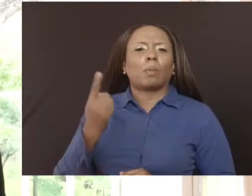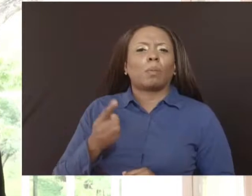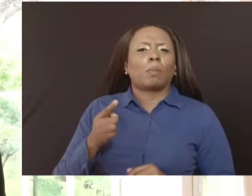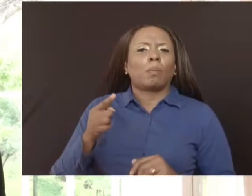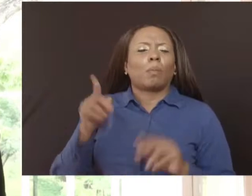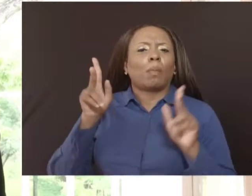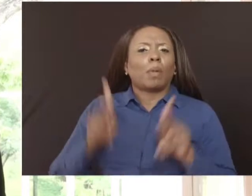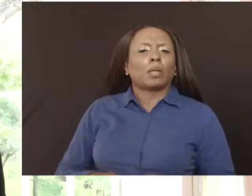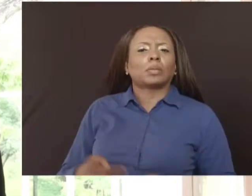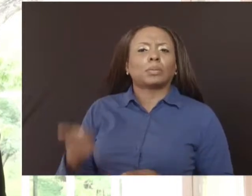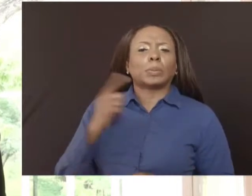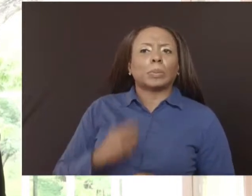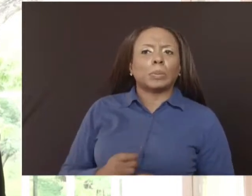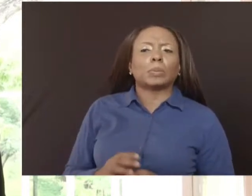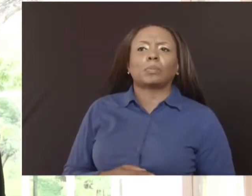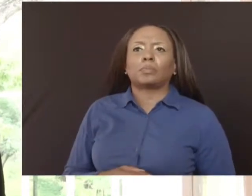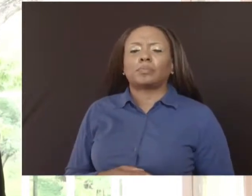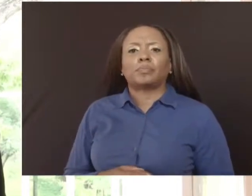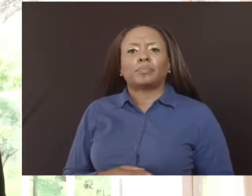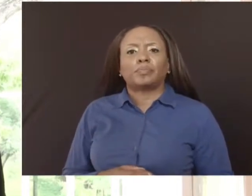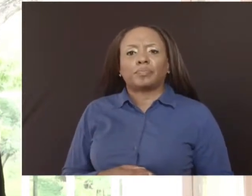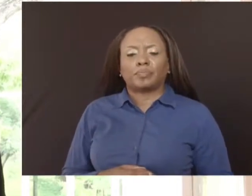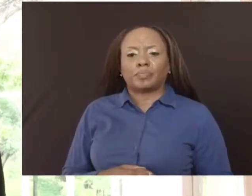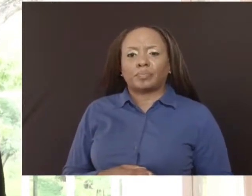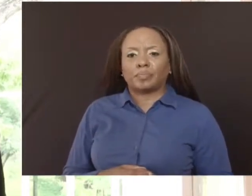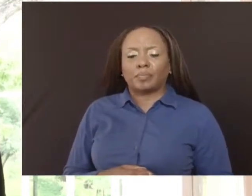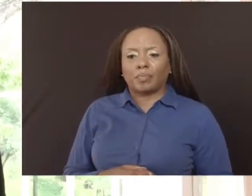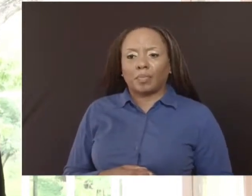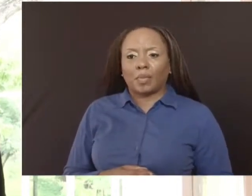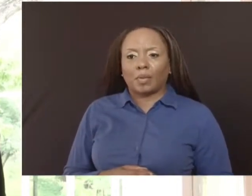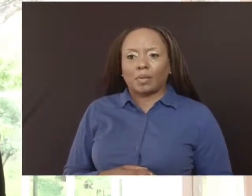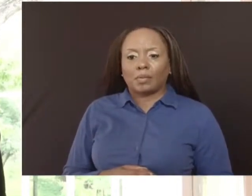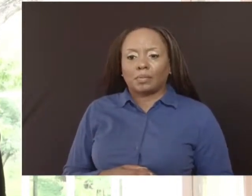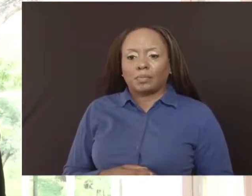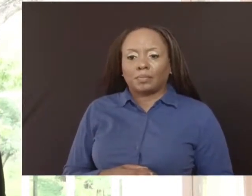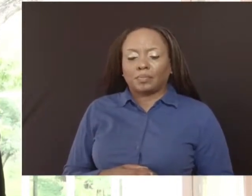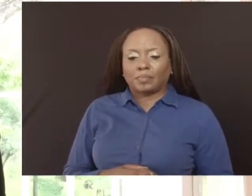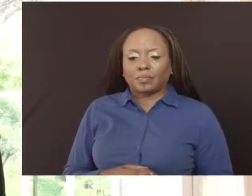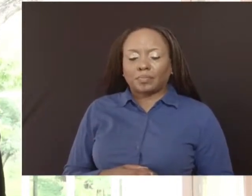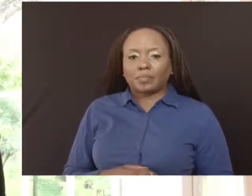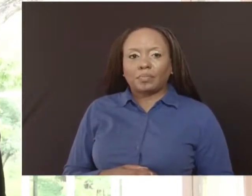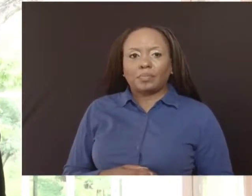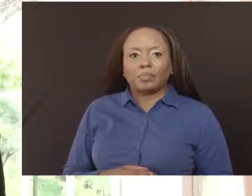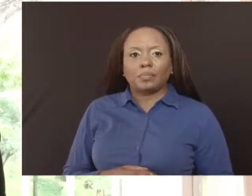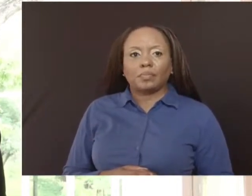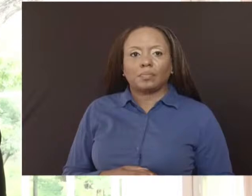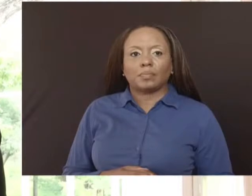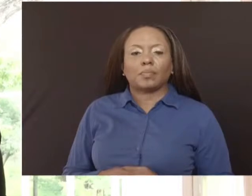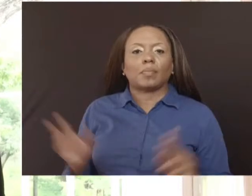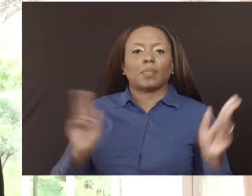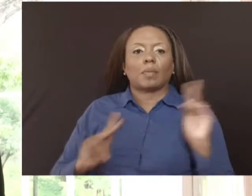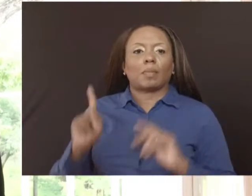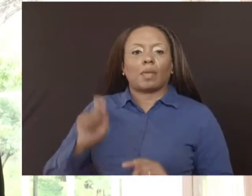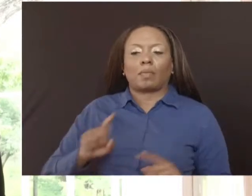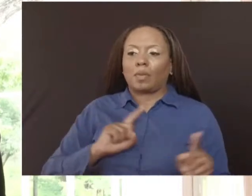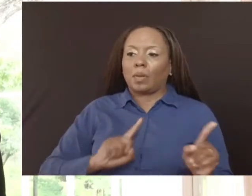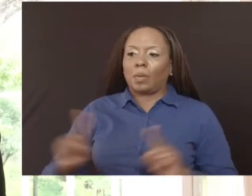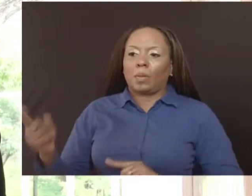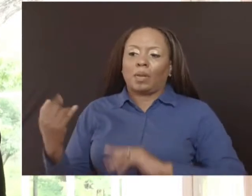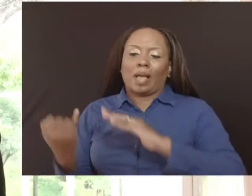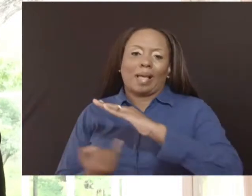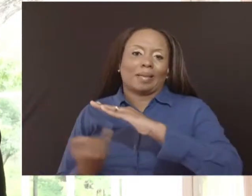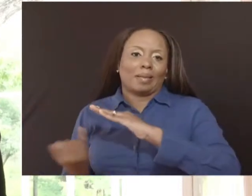concern which has been raised is where people have to go into isolation with their children, for